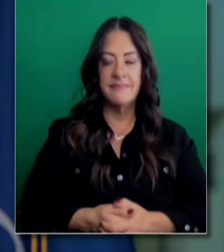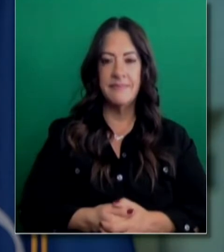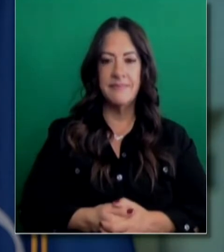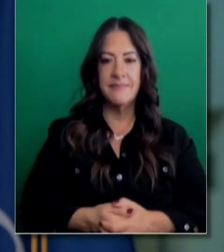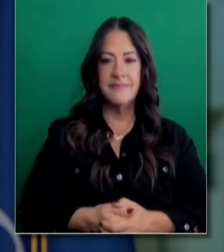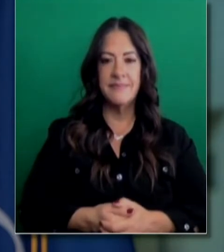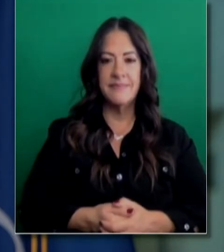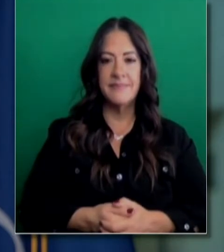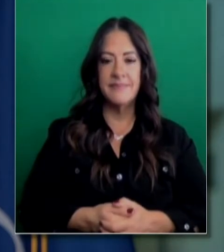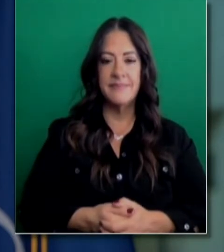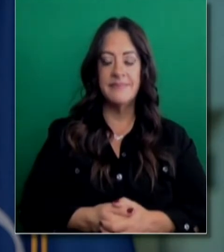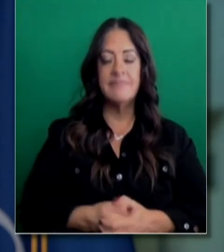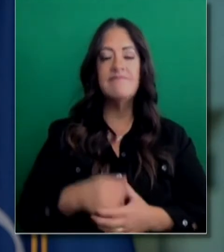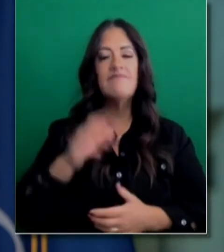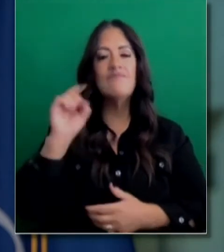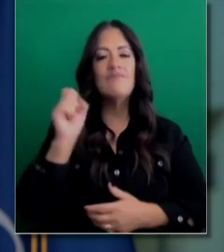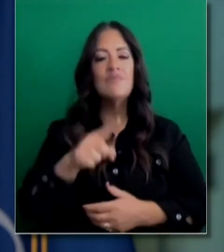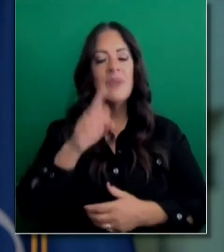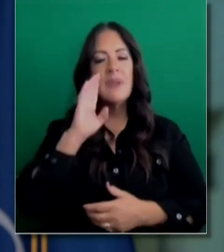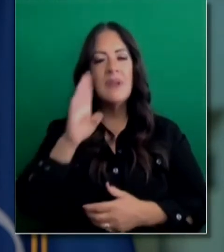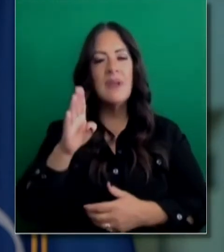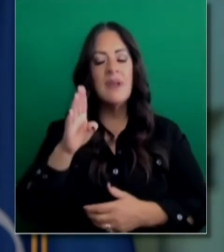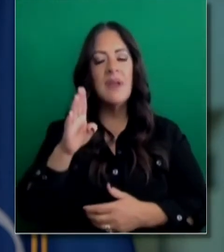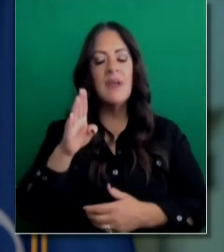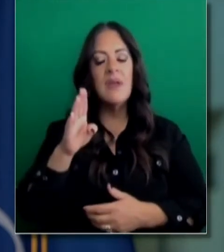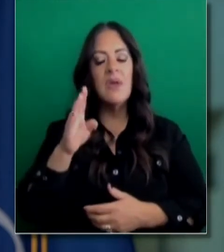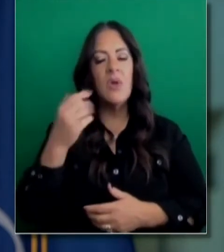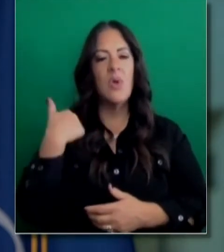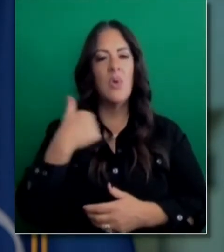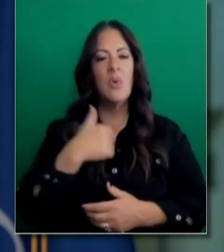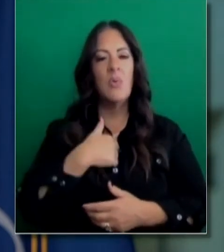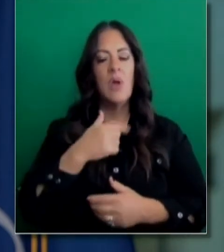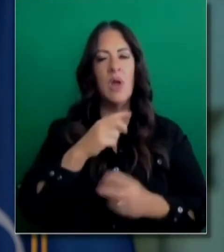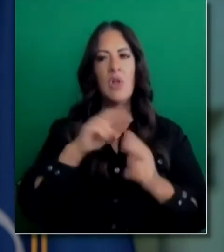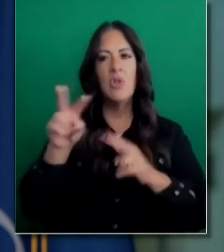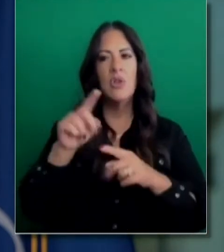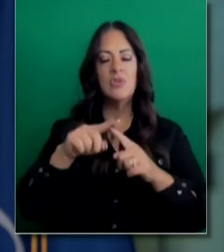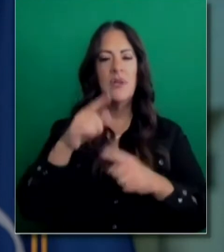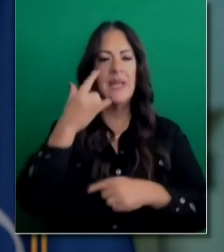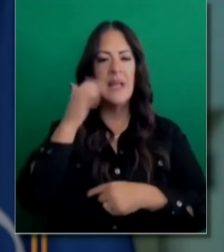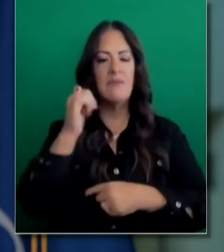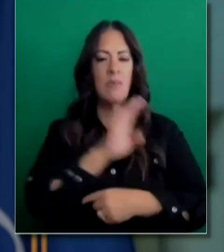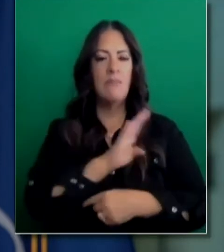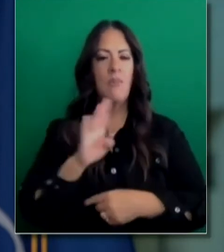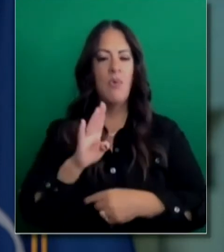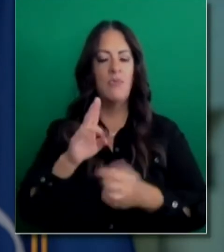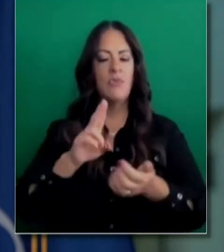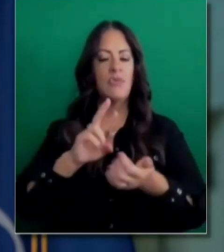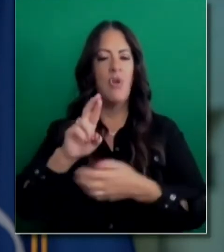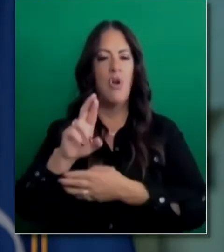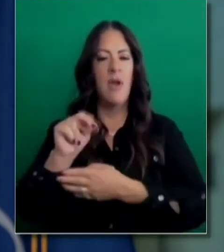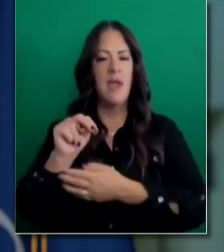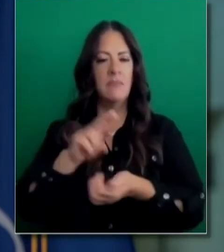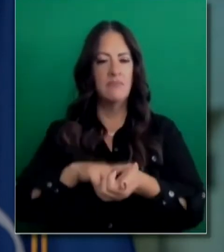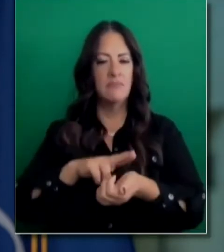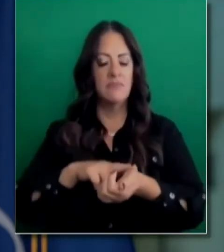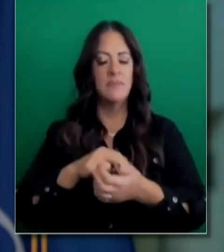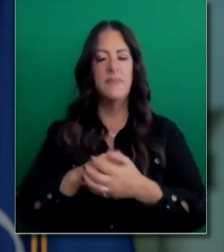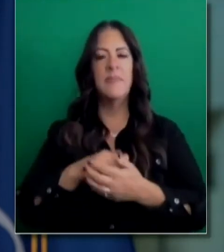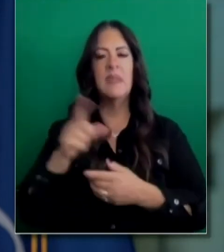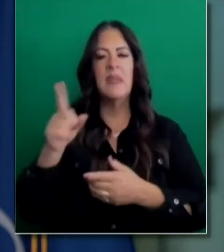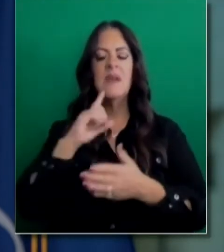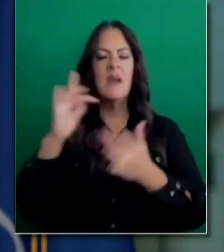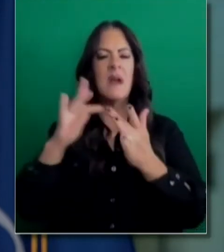Hi, Governor. We've been in touch with the California Board of Registered Nursing, who has been in contact with the state with hopes to